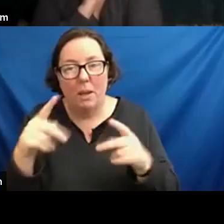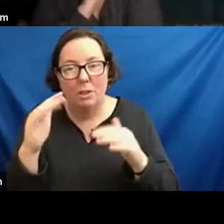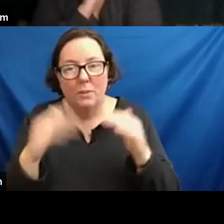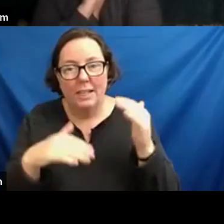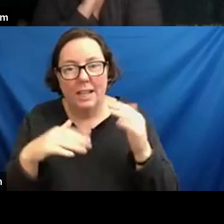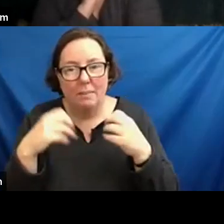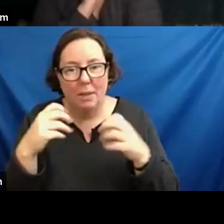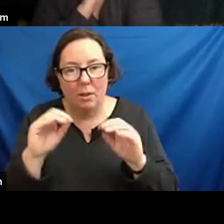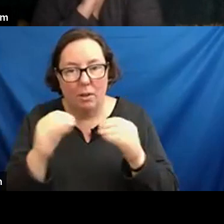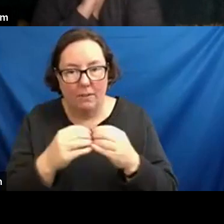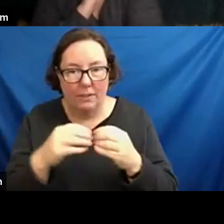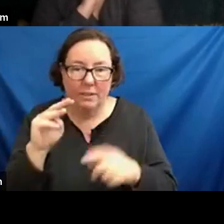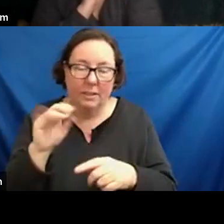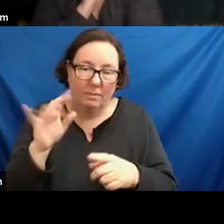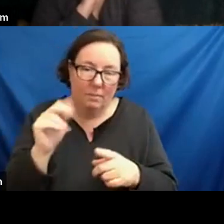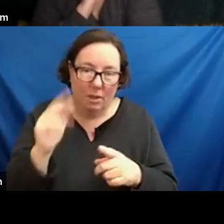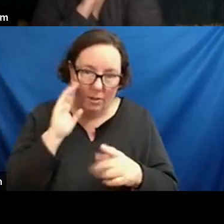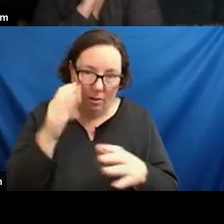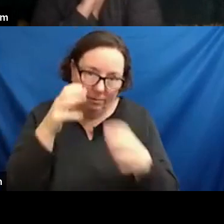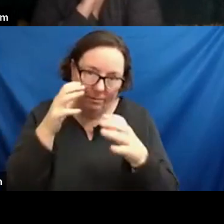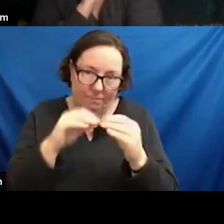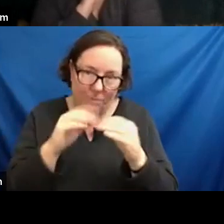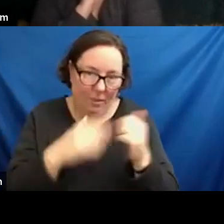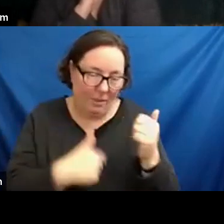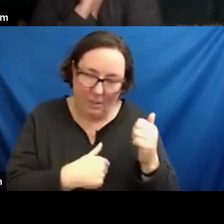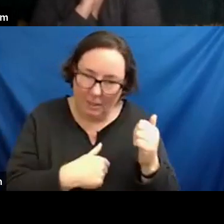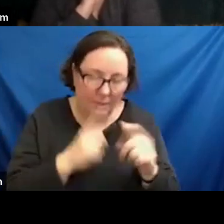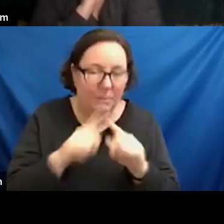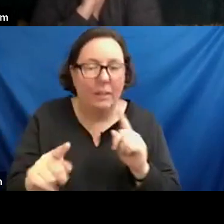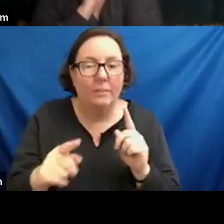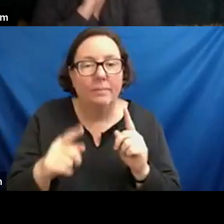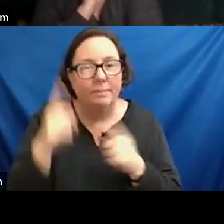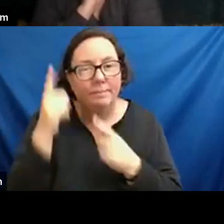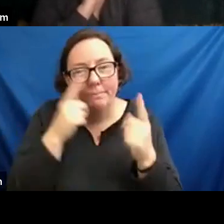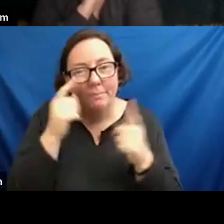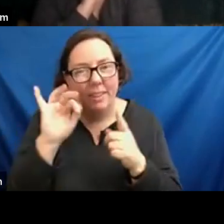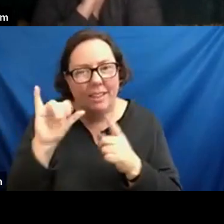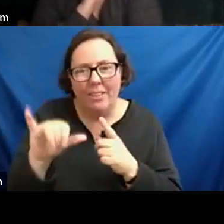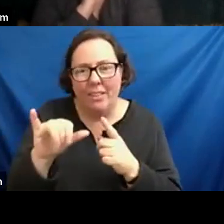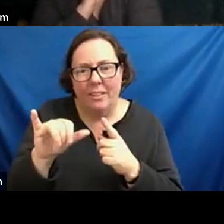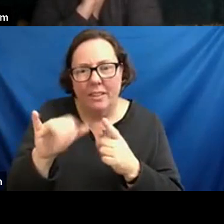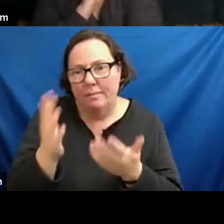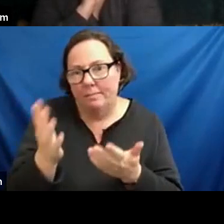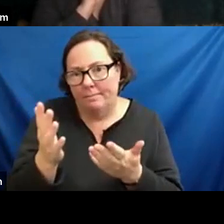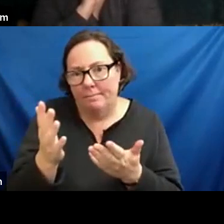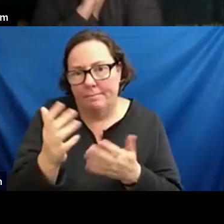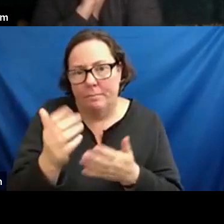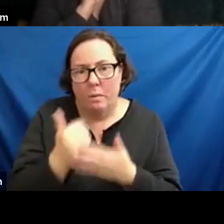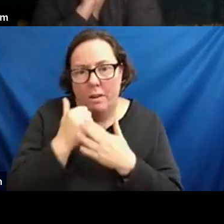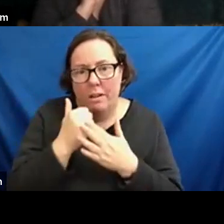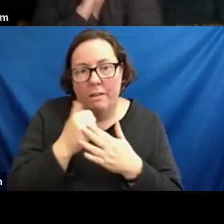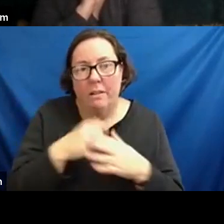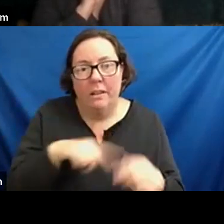certainly, and Monica Hogan, I'm sure knows much more about the Opportunity Index too, but just wondering if that would have an impact.